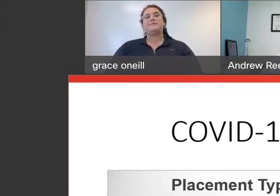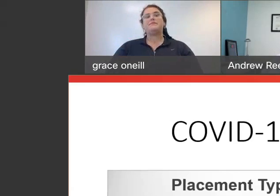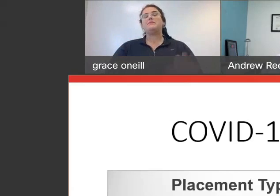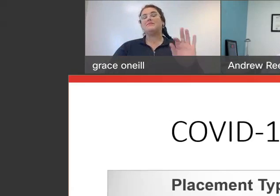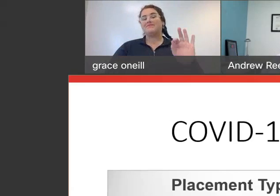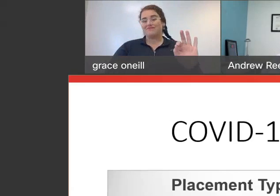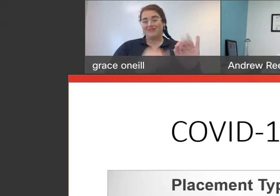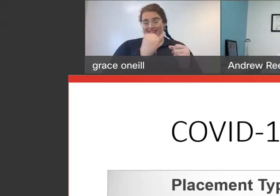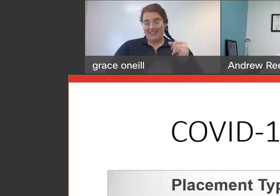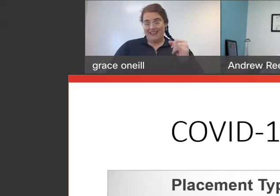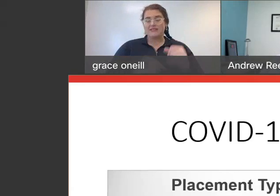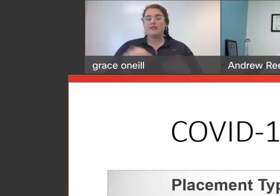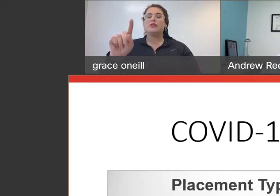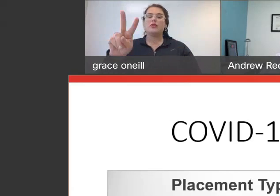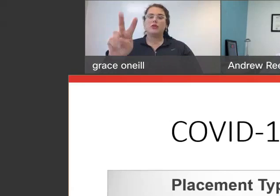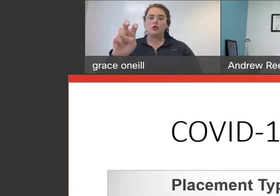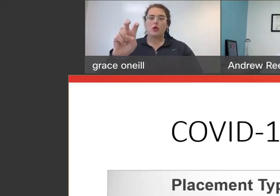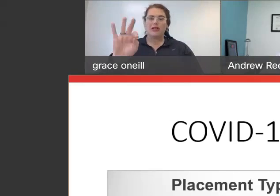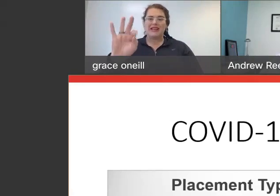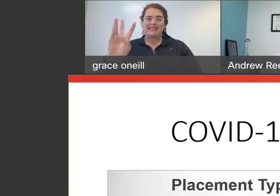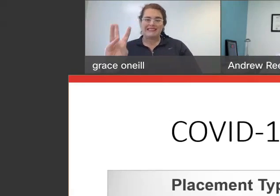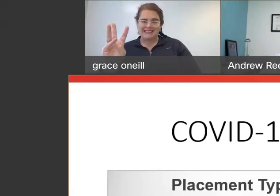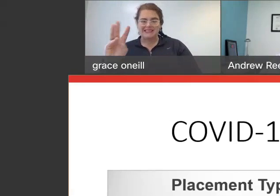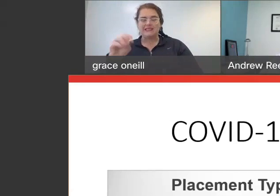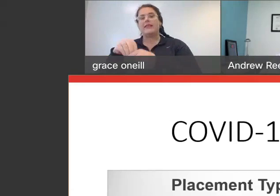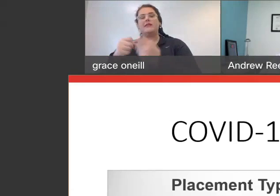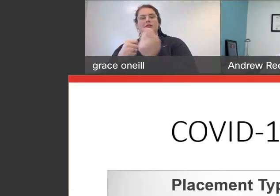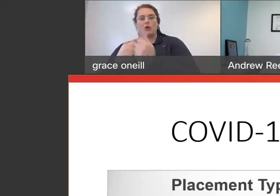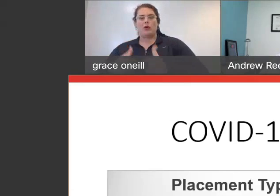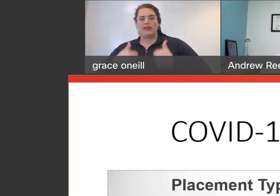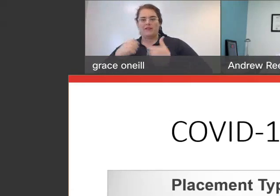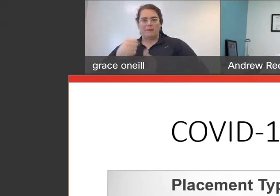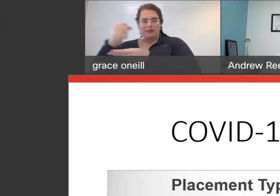and 296 in supported living placements.